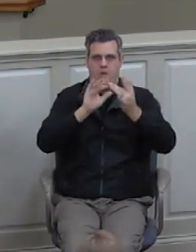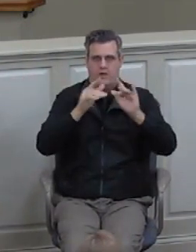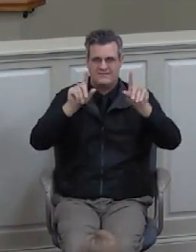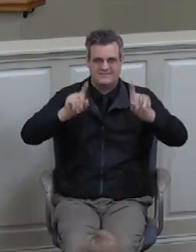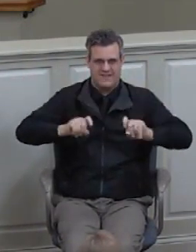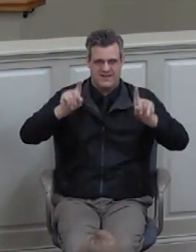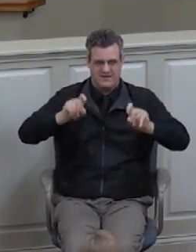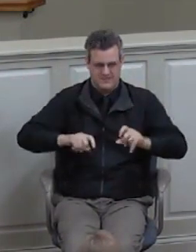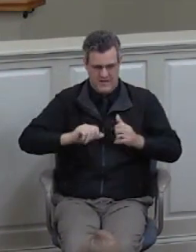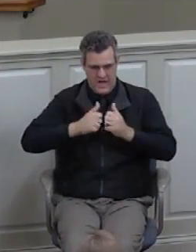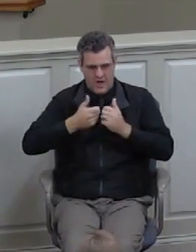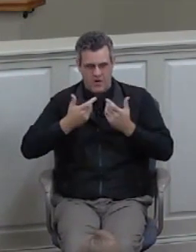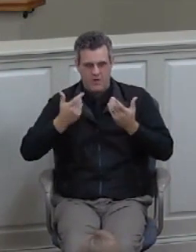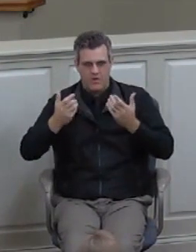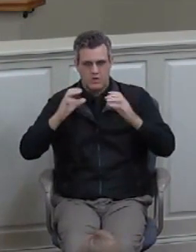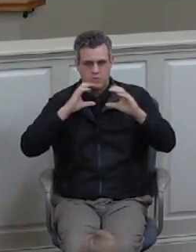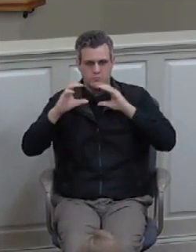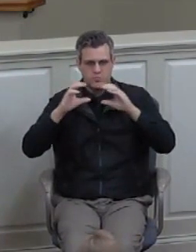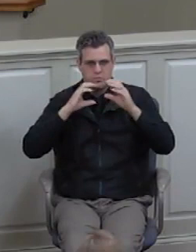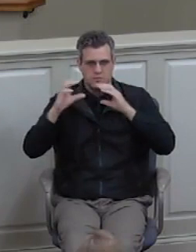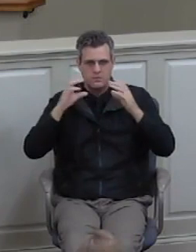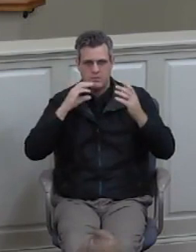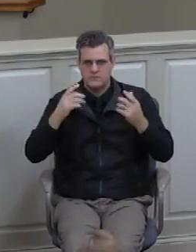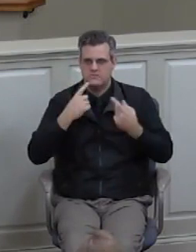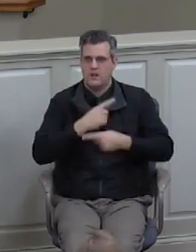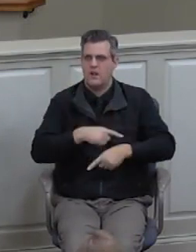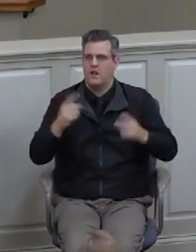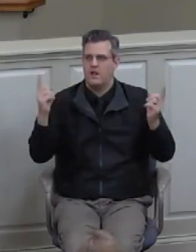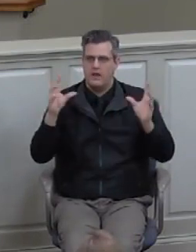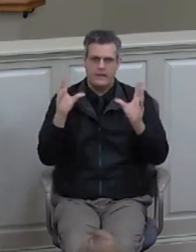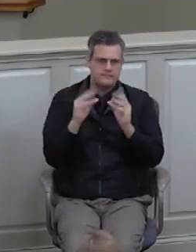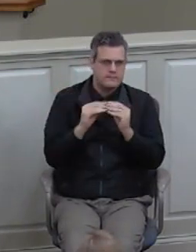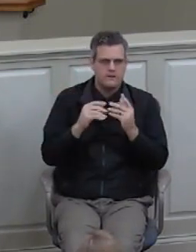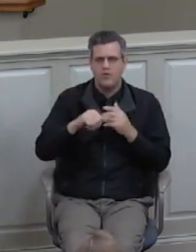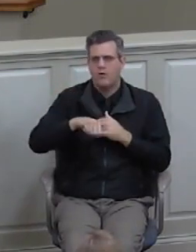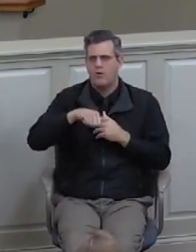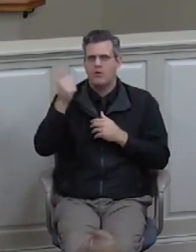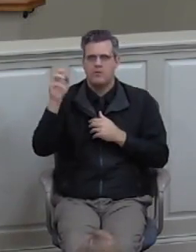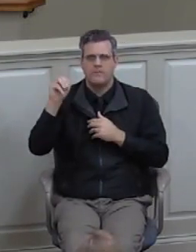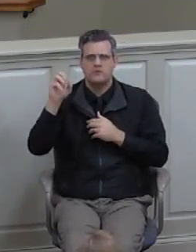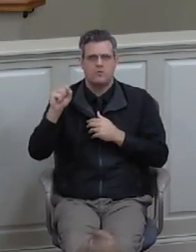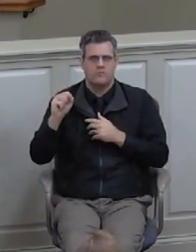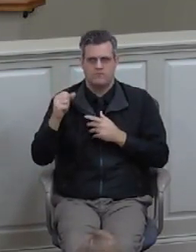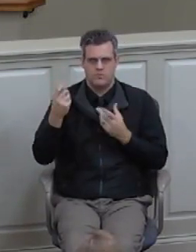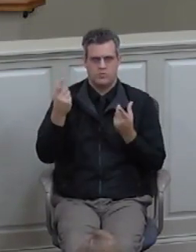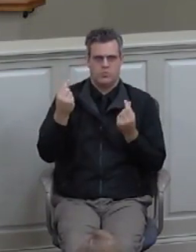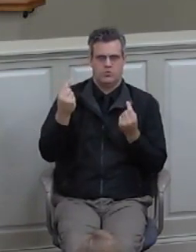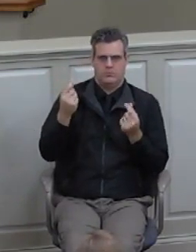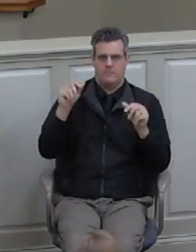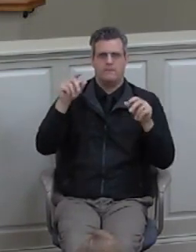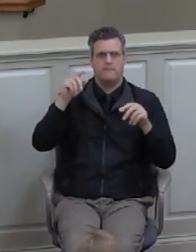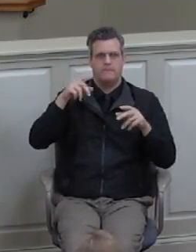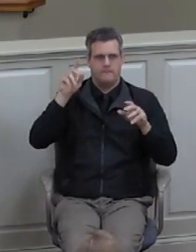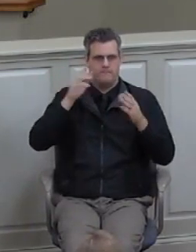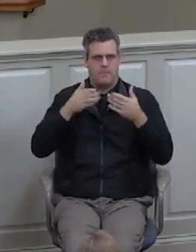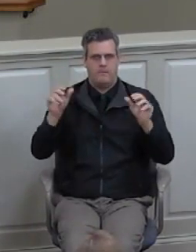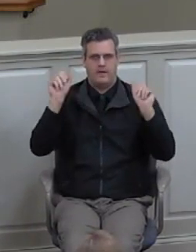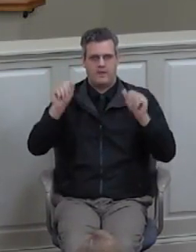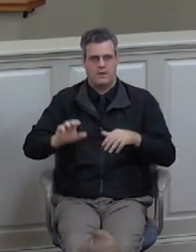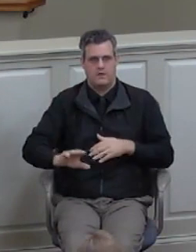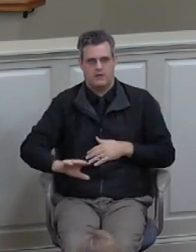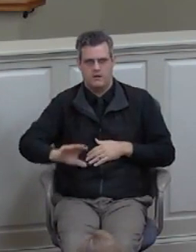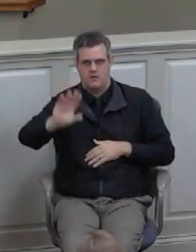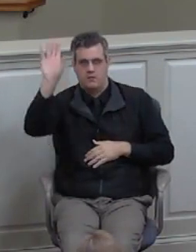how to communicate, say, a GoToMeeting platform or another Microsoft platform that the public will be able to sort of raise their hand